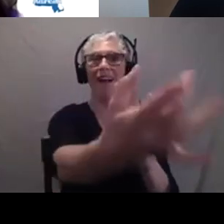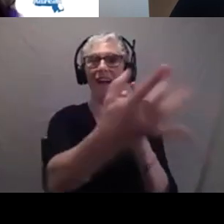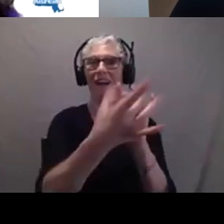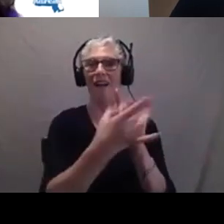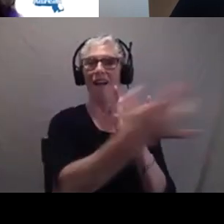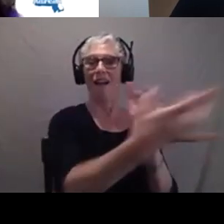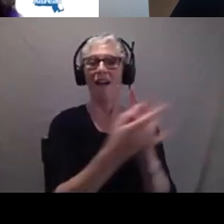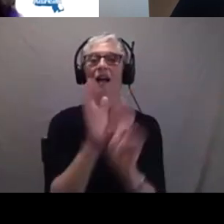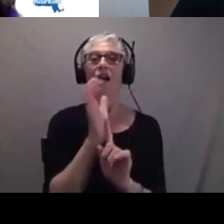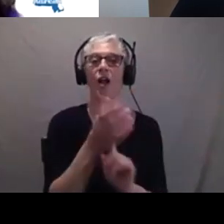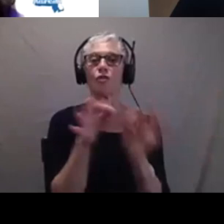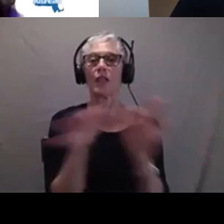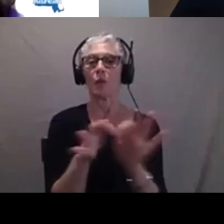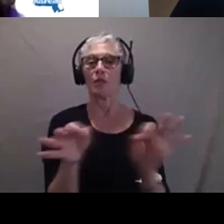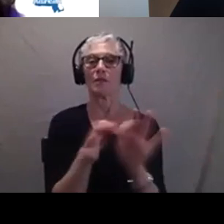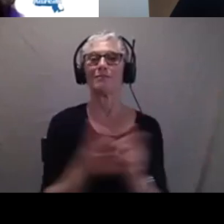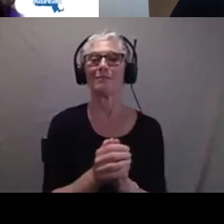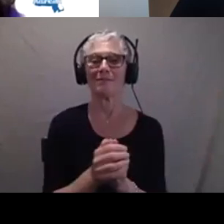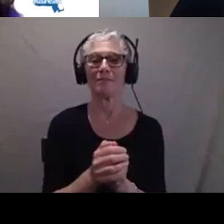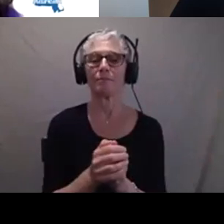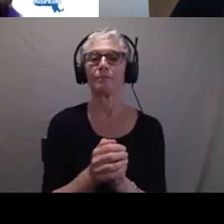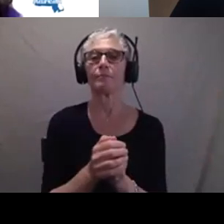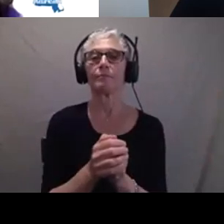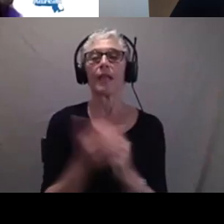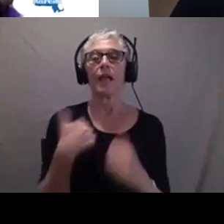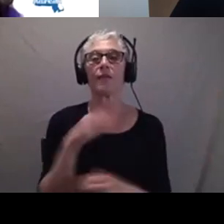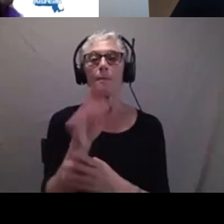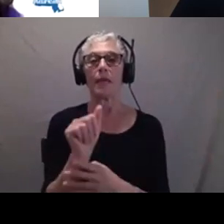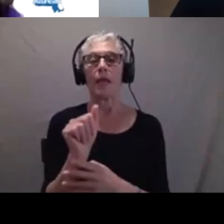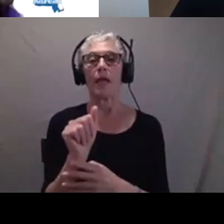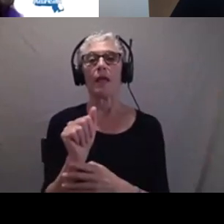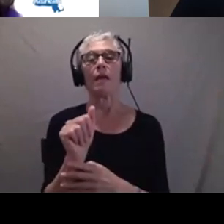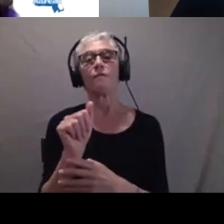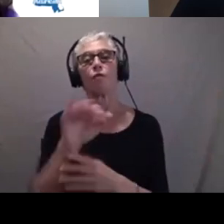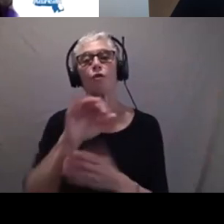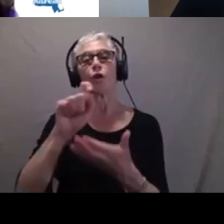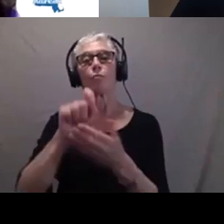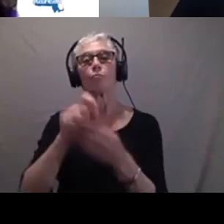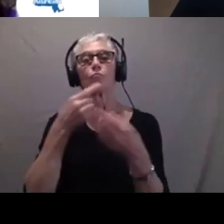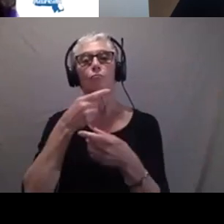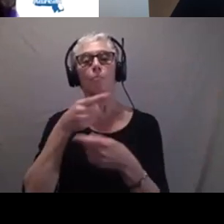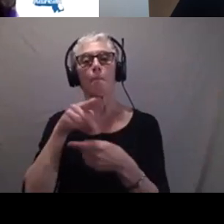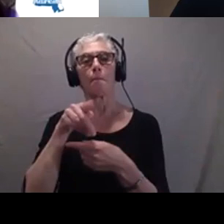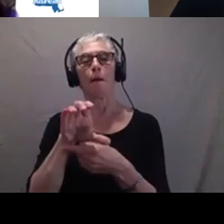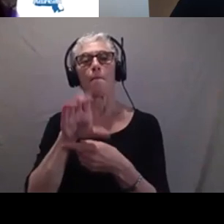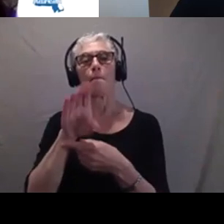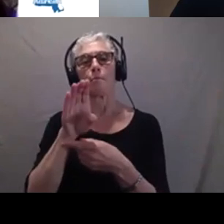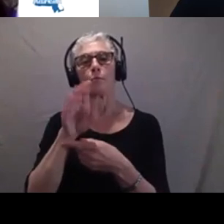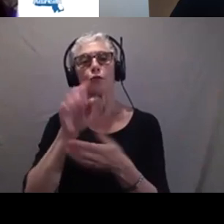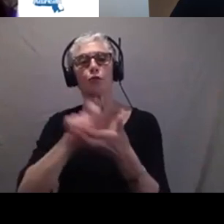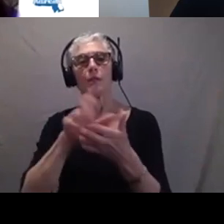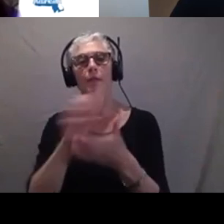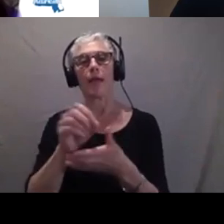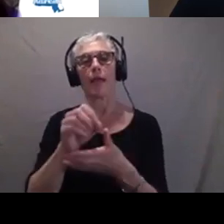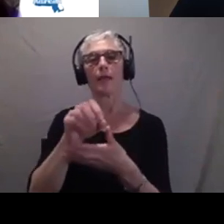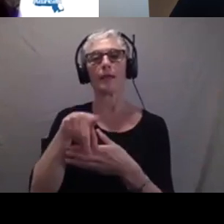cultural and linguistic differences. Elena holds a BA in Broadcast Journalism and a Master of Arts in Translation Studies. She